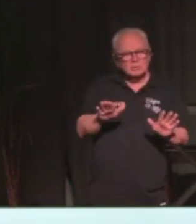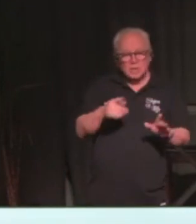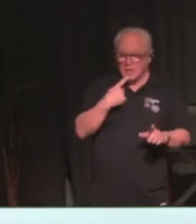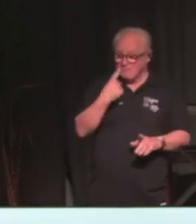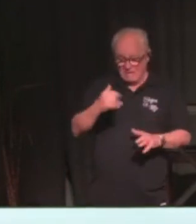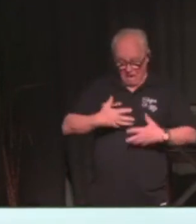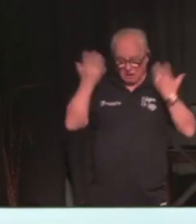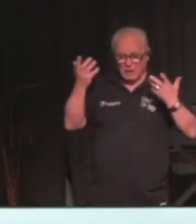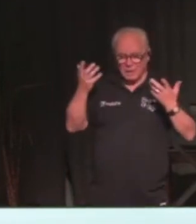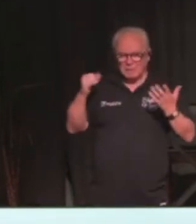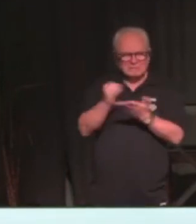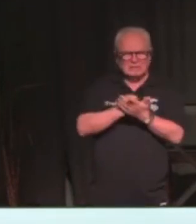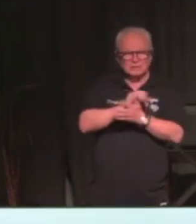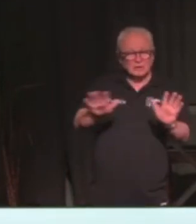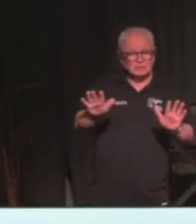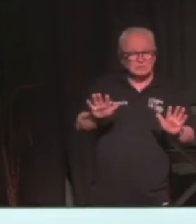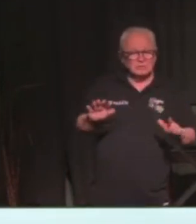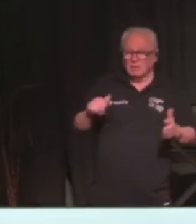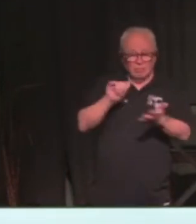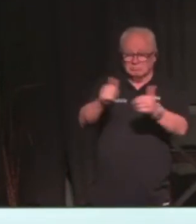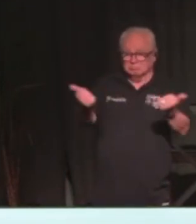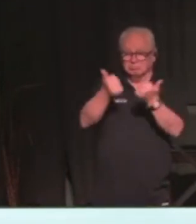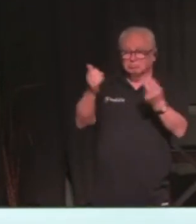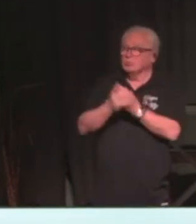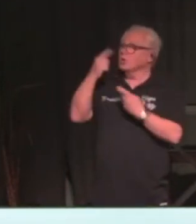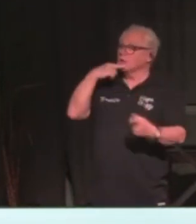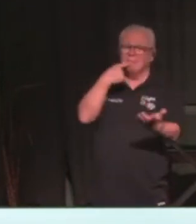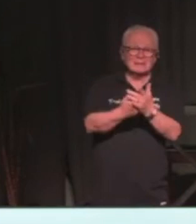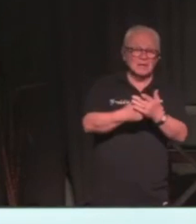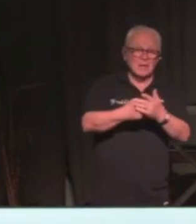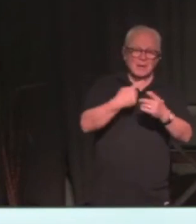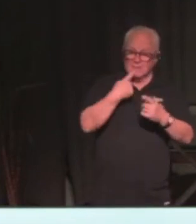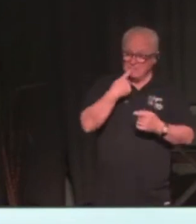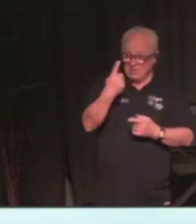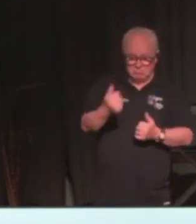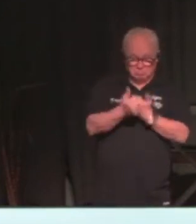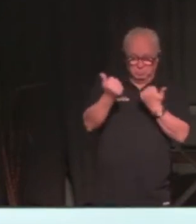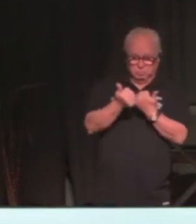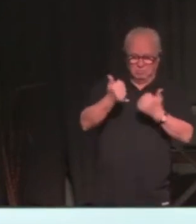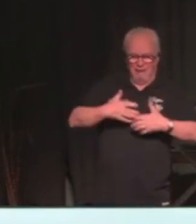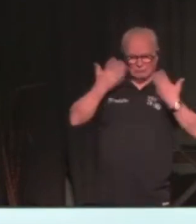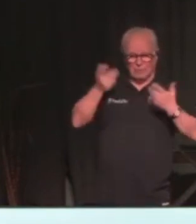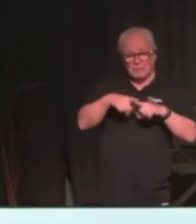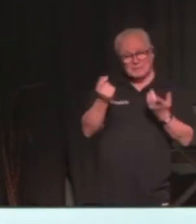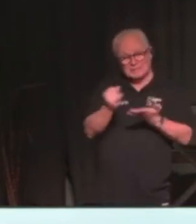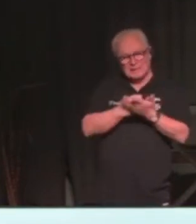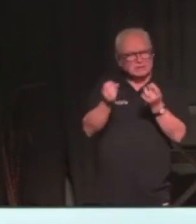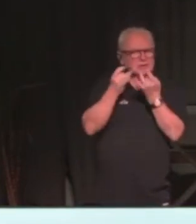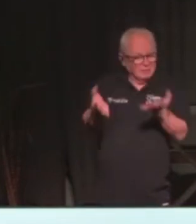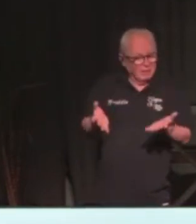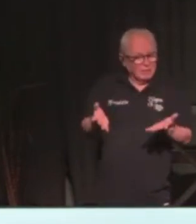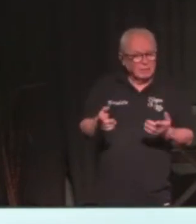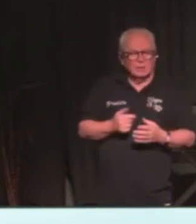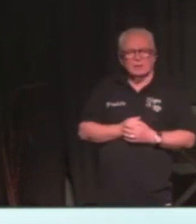Be angry and sin not. That's what he said. That's what he commanded. Be angry and sin not. And so Ephesians 4:20 says, so what keeps